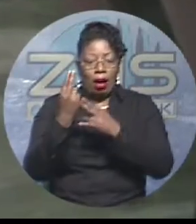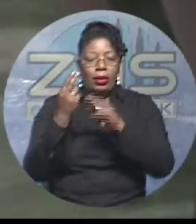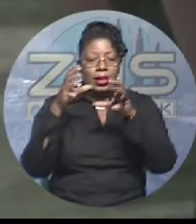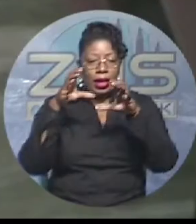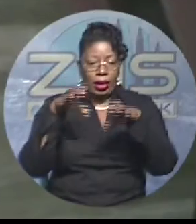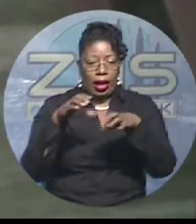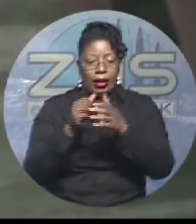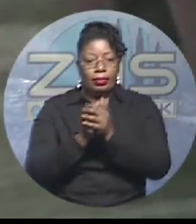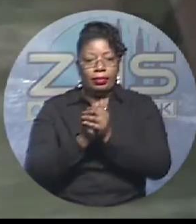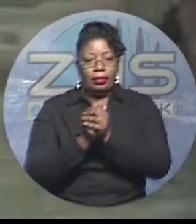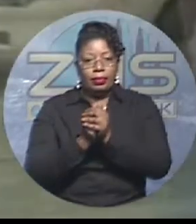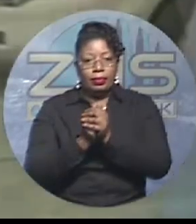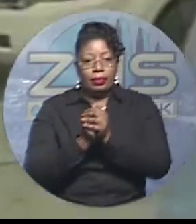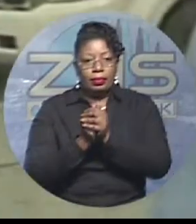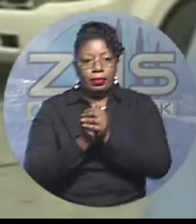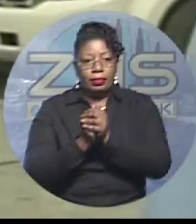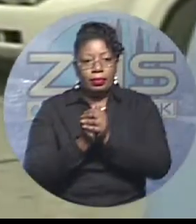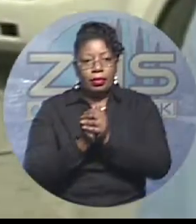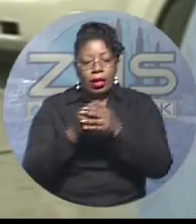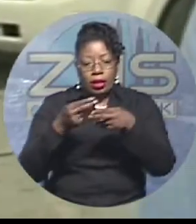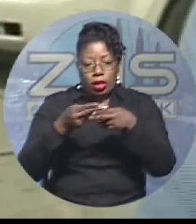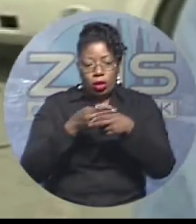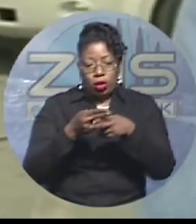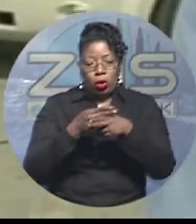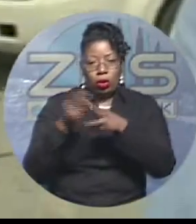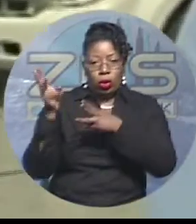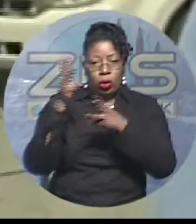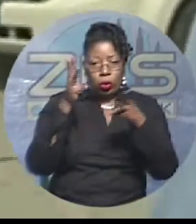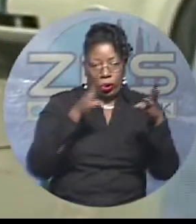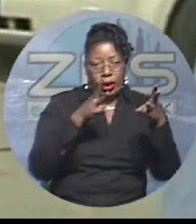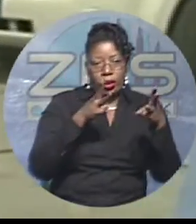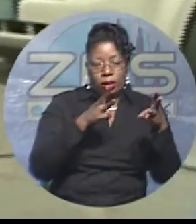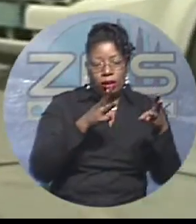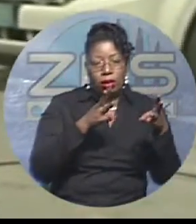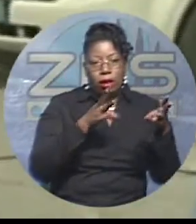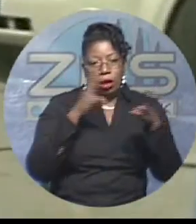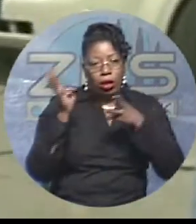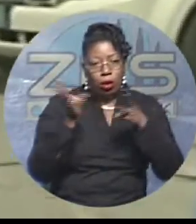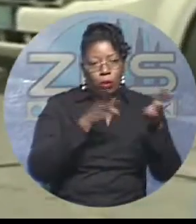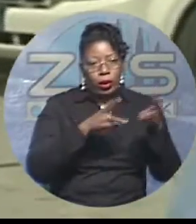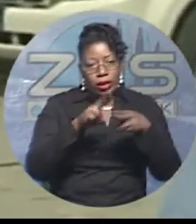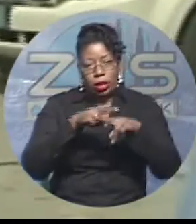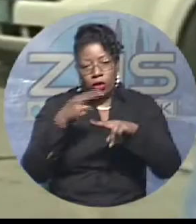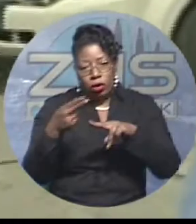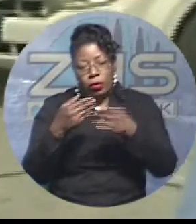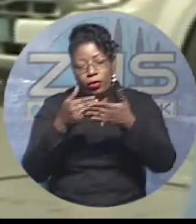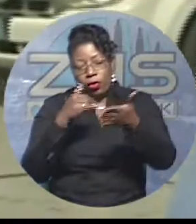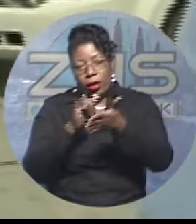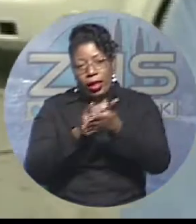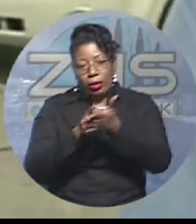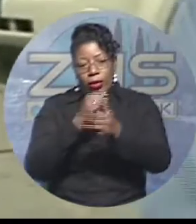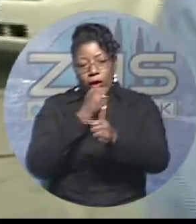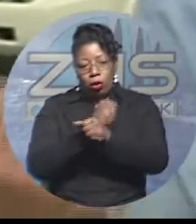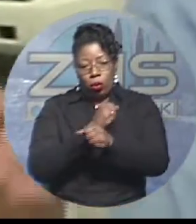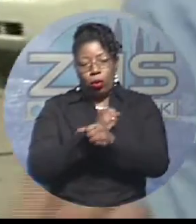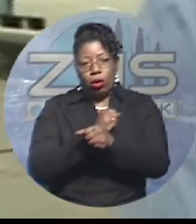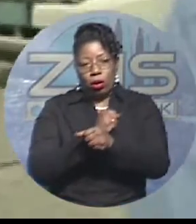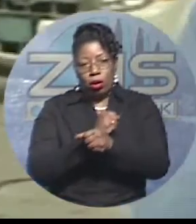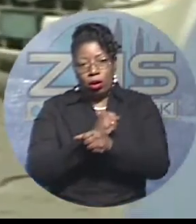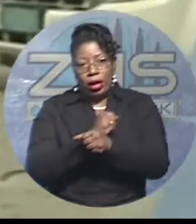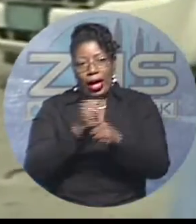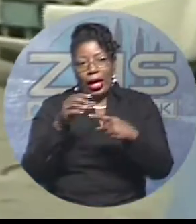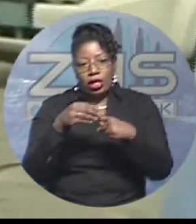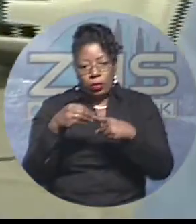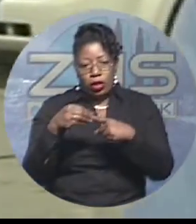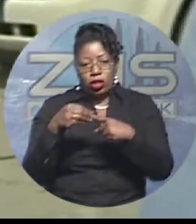possible. Since then, as soon as winds died, before then, we were preparing work packages and especially